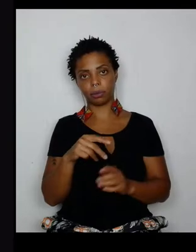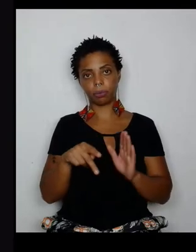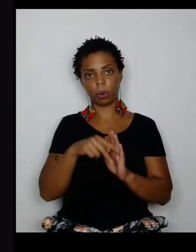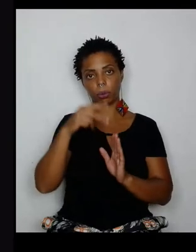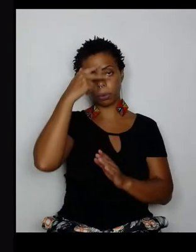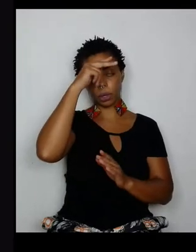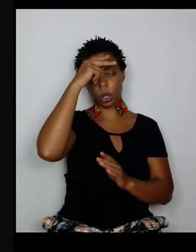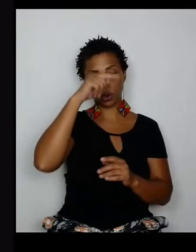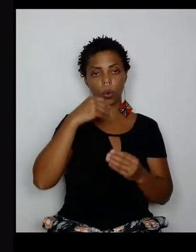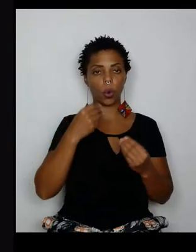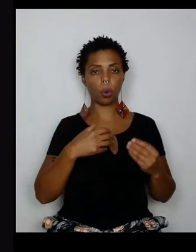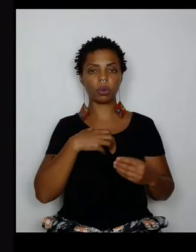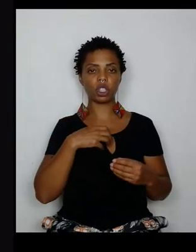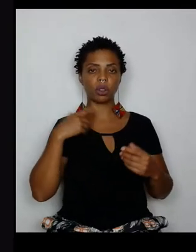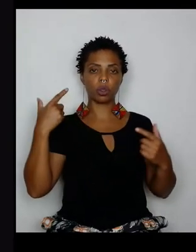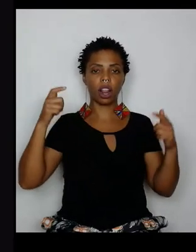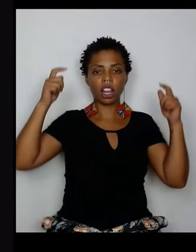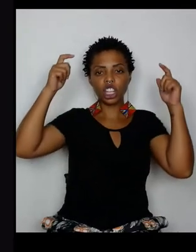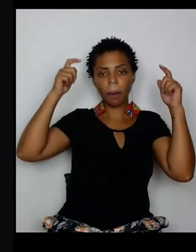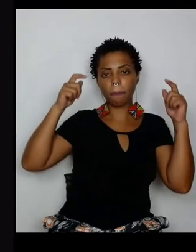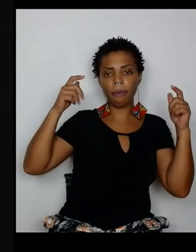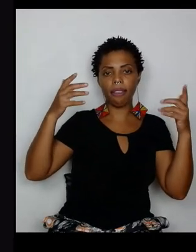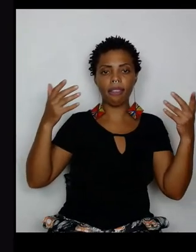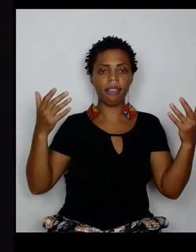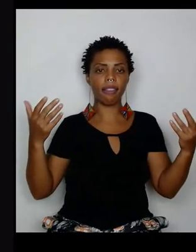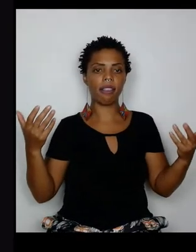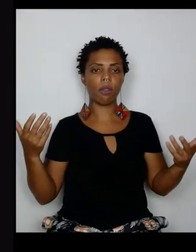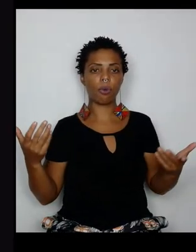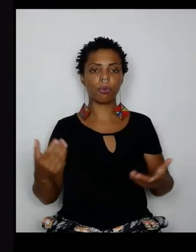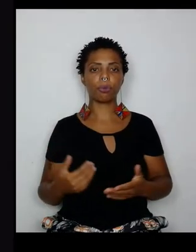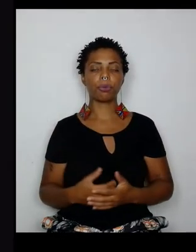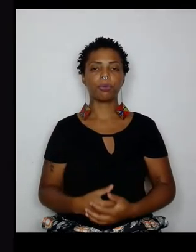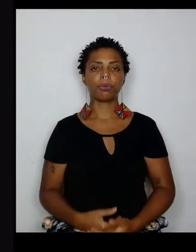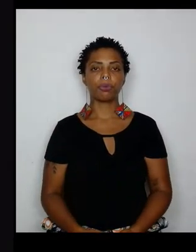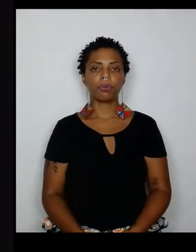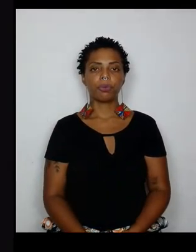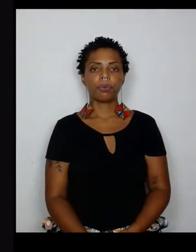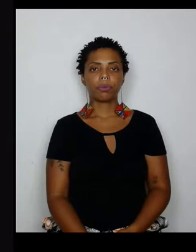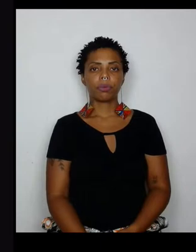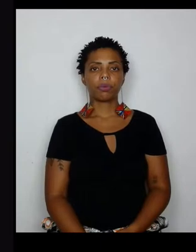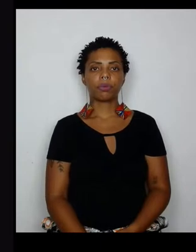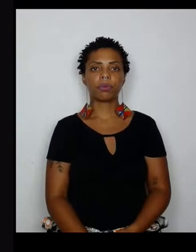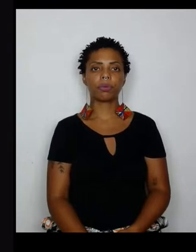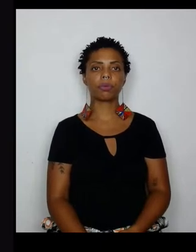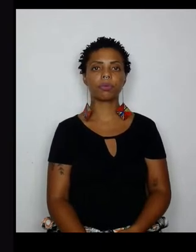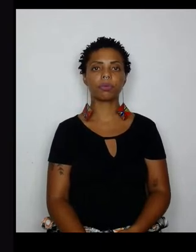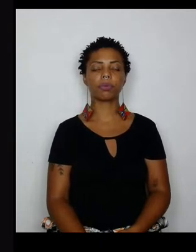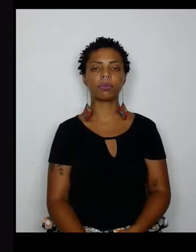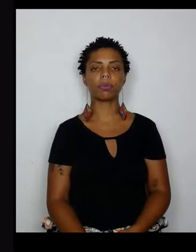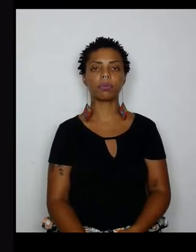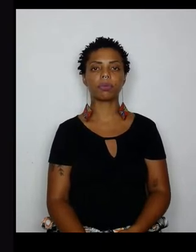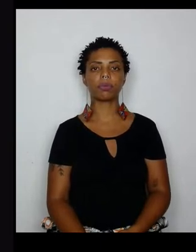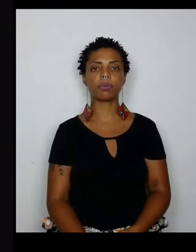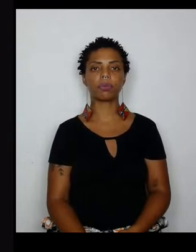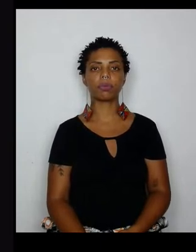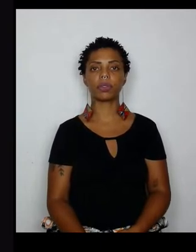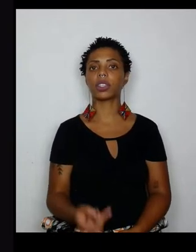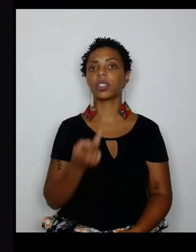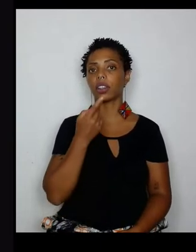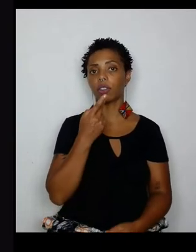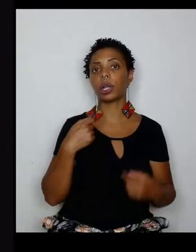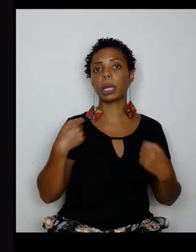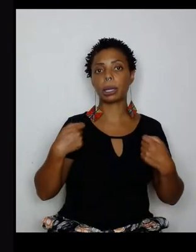wrote to a friend i have cut some arrows to amuse myself on the sands by shooting them just like buffalo bill